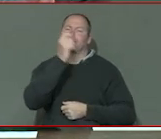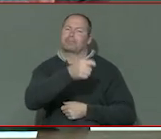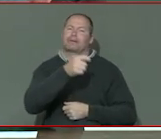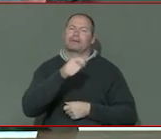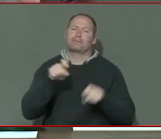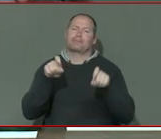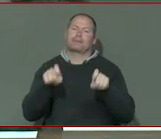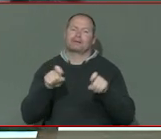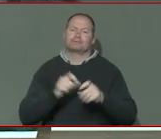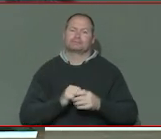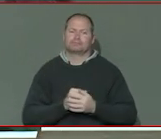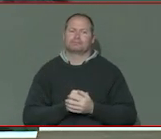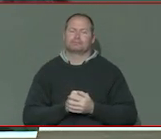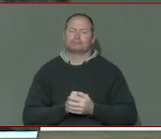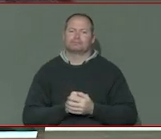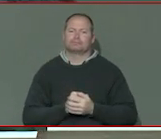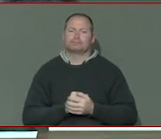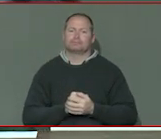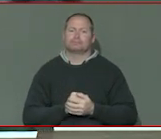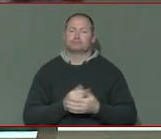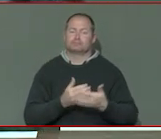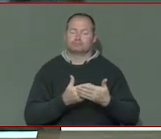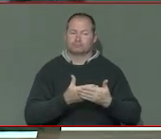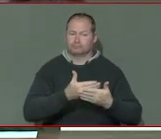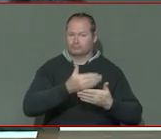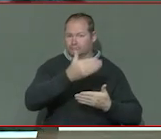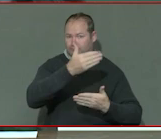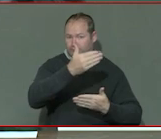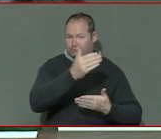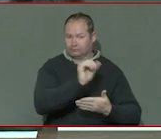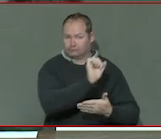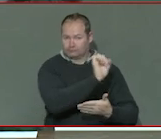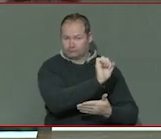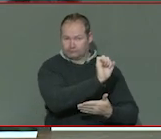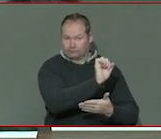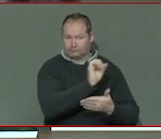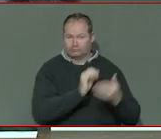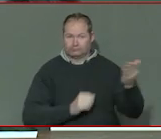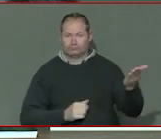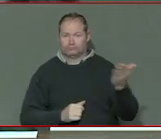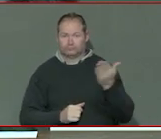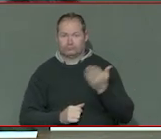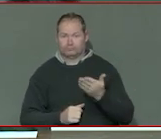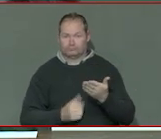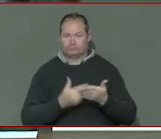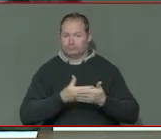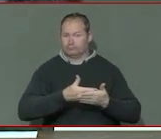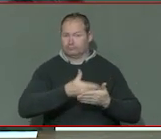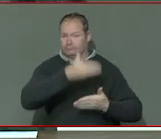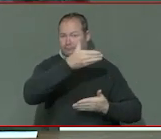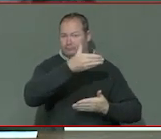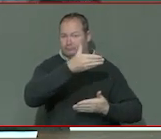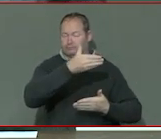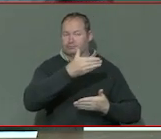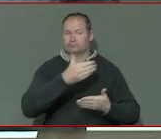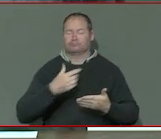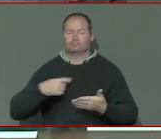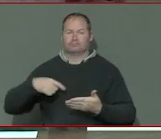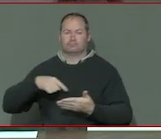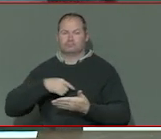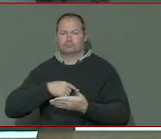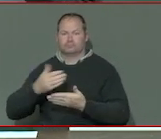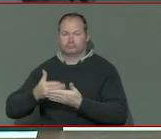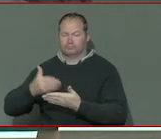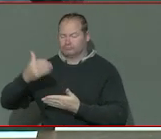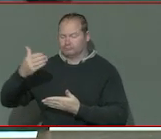ledger, and they give you the statement from the creditor, which is a debtor statement. Am I right? So we must think of